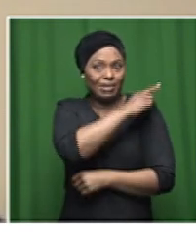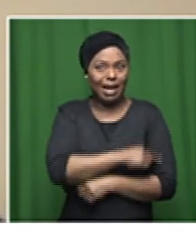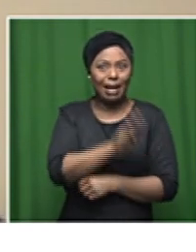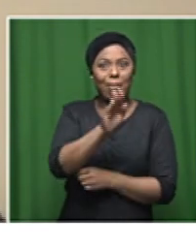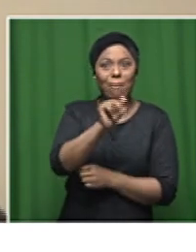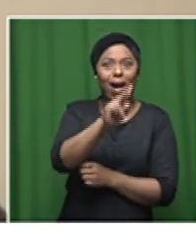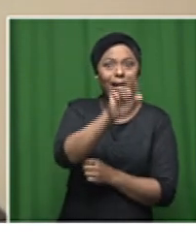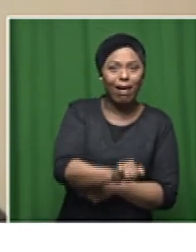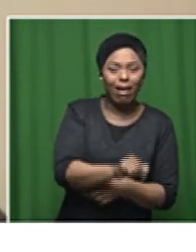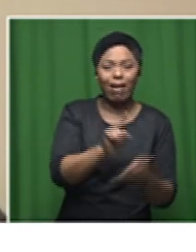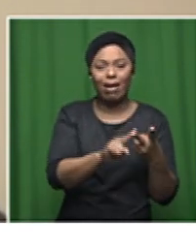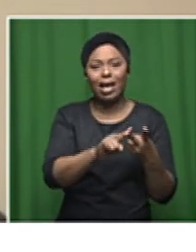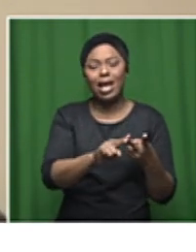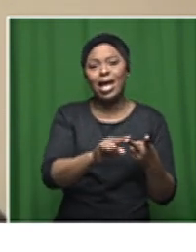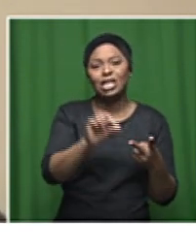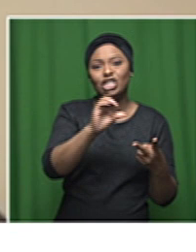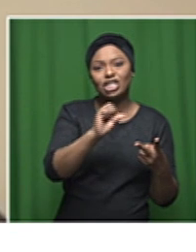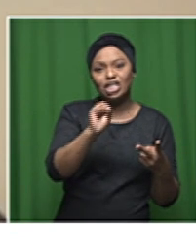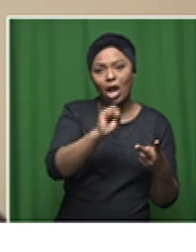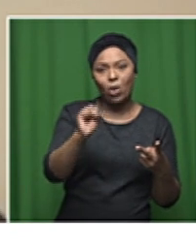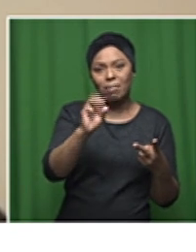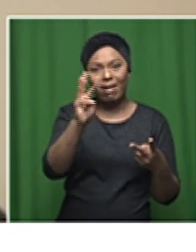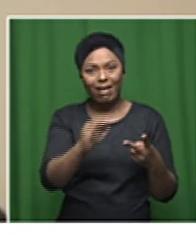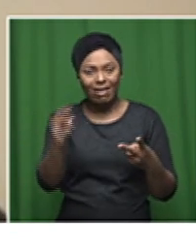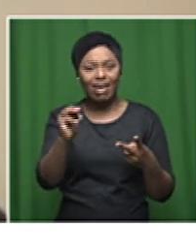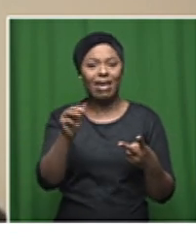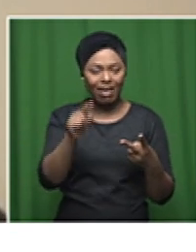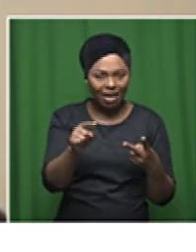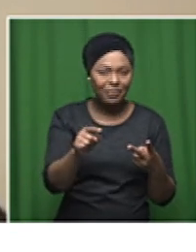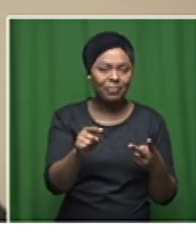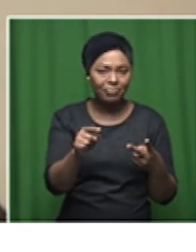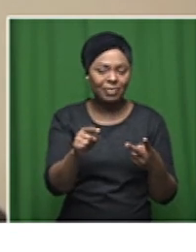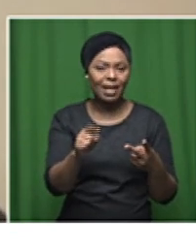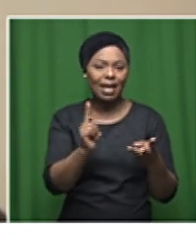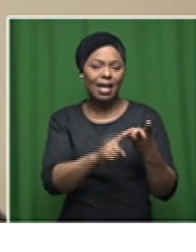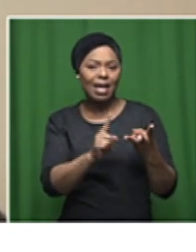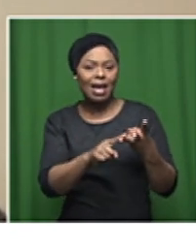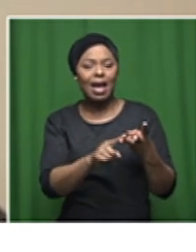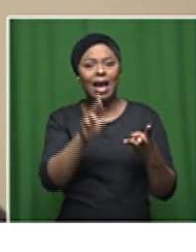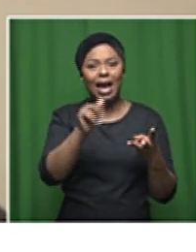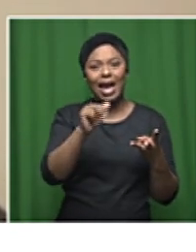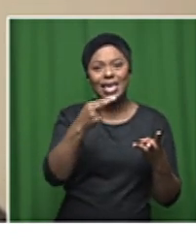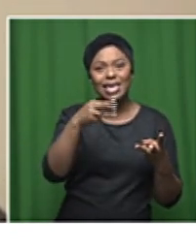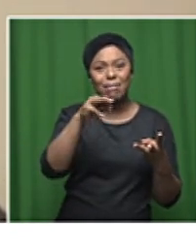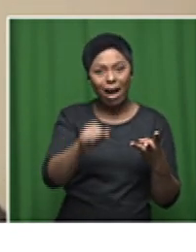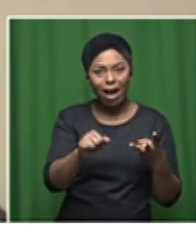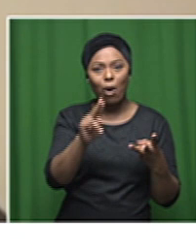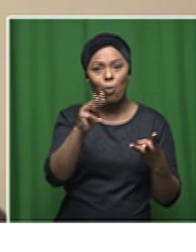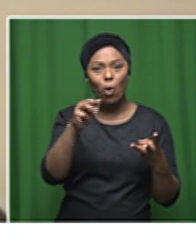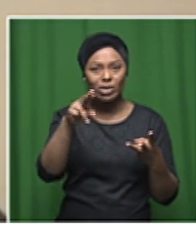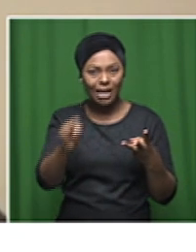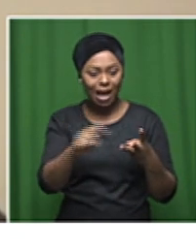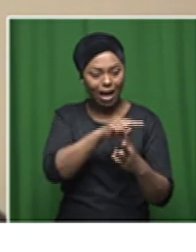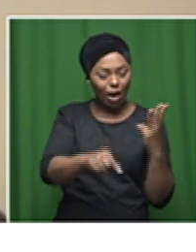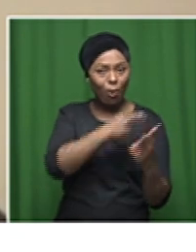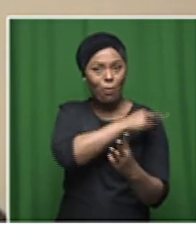Bara, your Charlotte Maxeke and Rahima Musa. If you can go and visit those